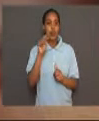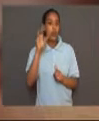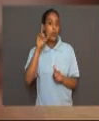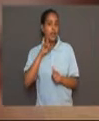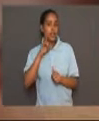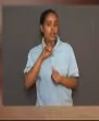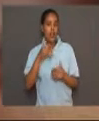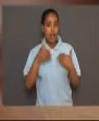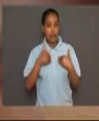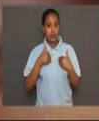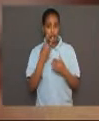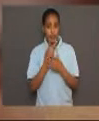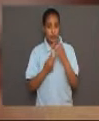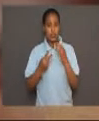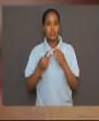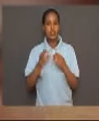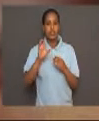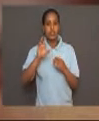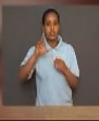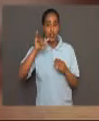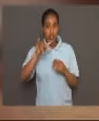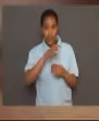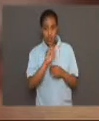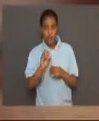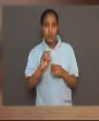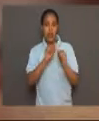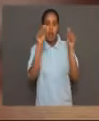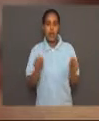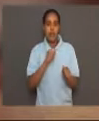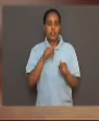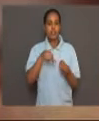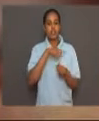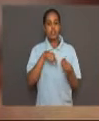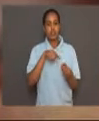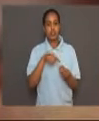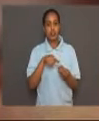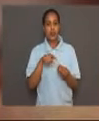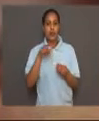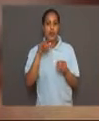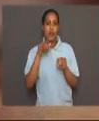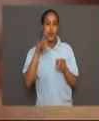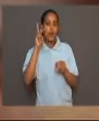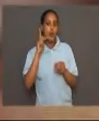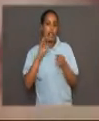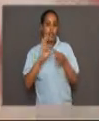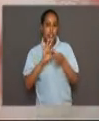thermoplastic has both crystalline and amorphous regions of polymer